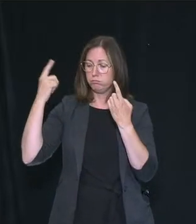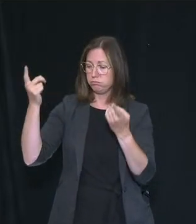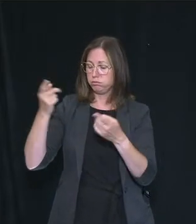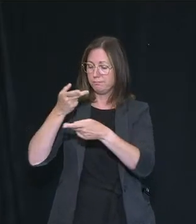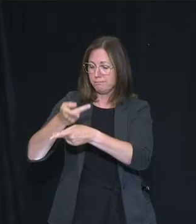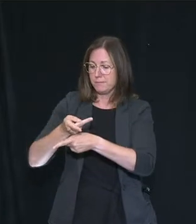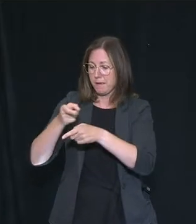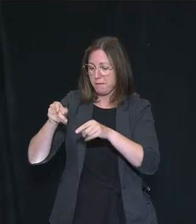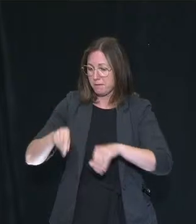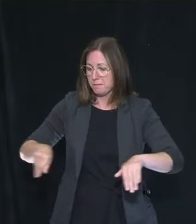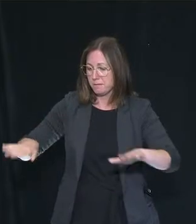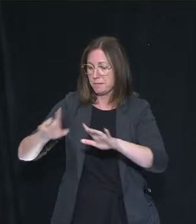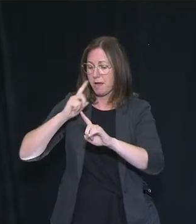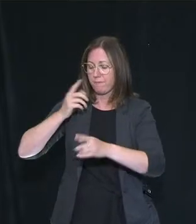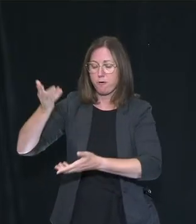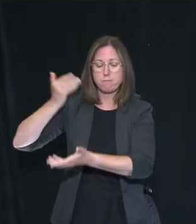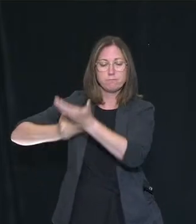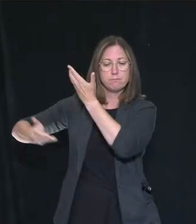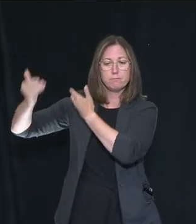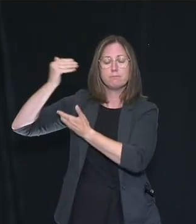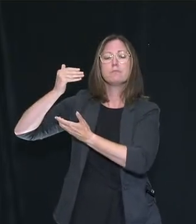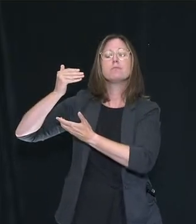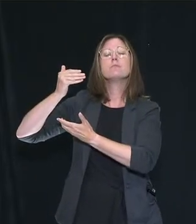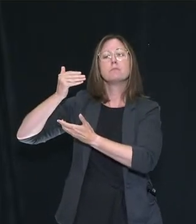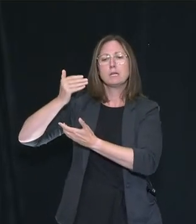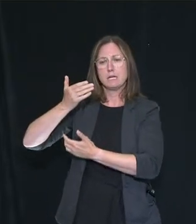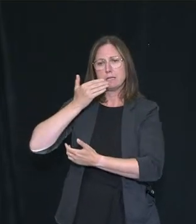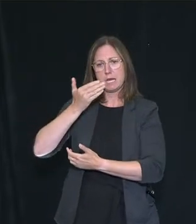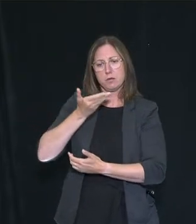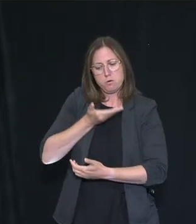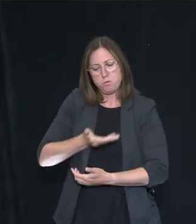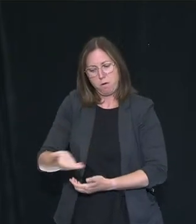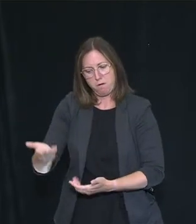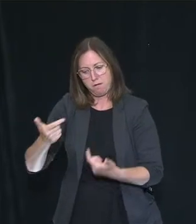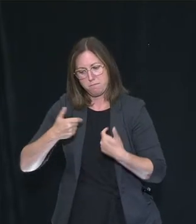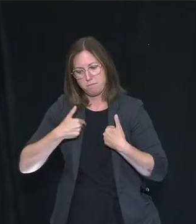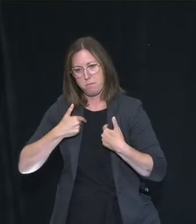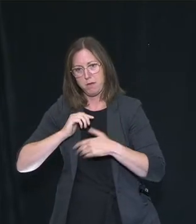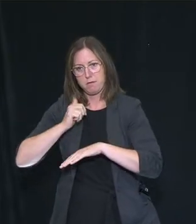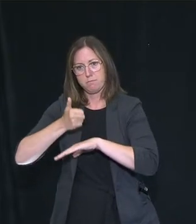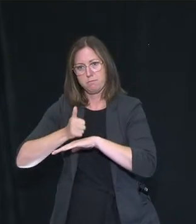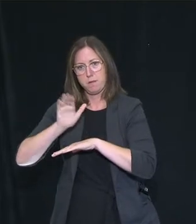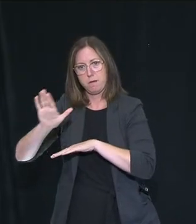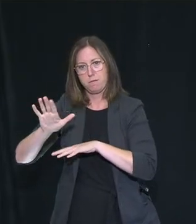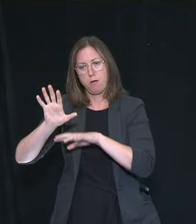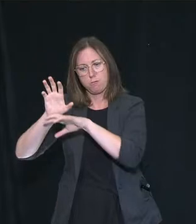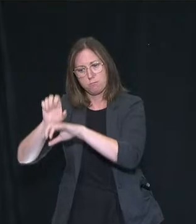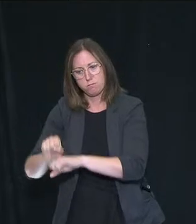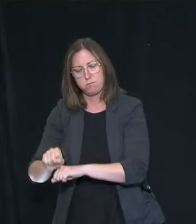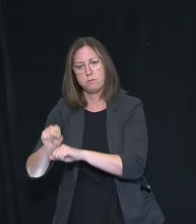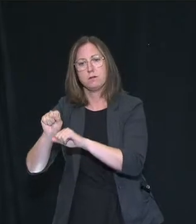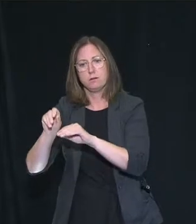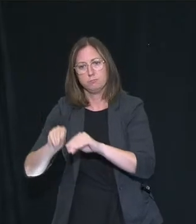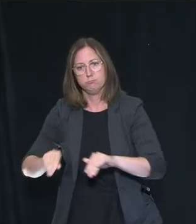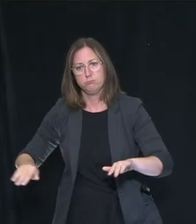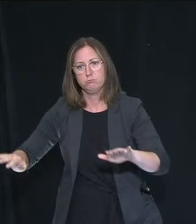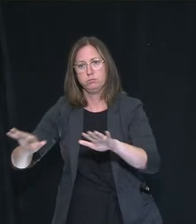territory for millennia for welcoming me to their traditional and treaty lands.